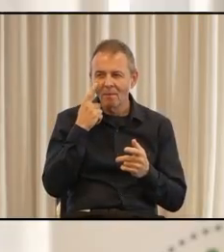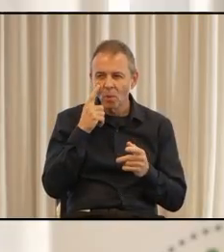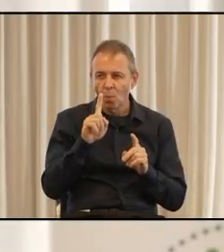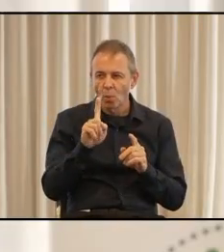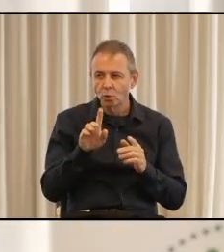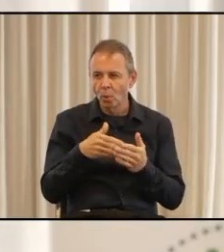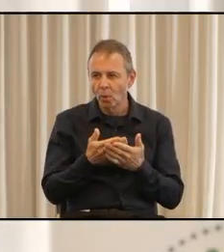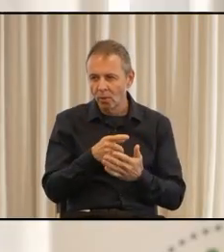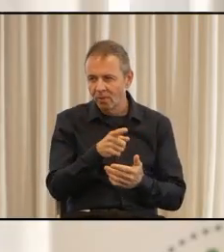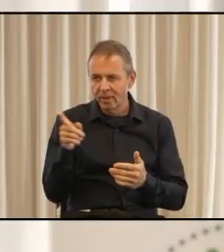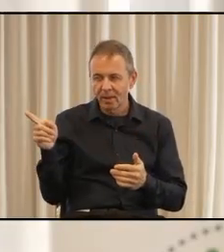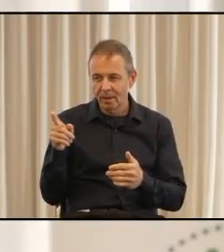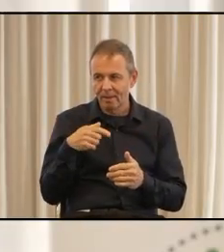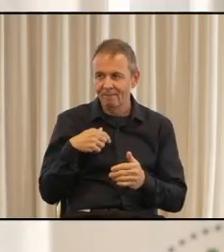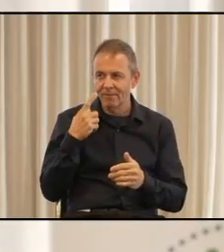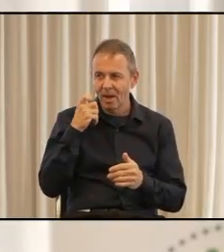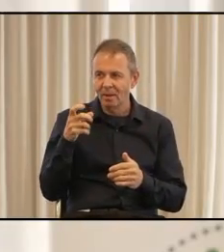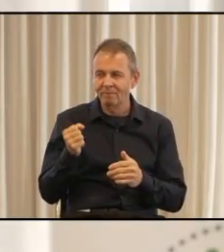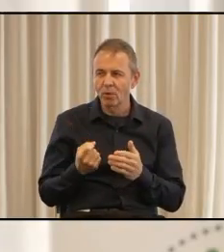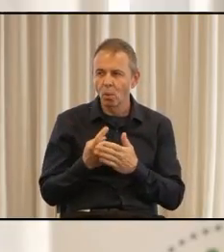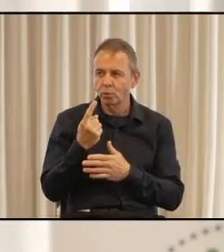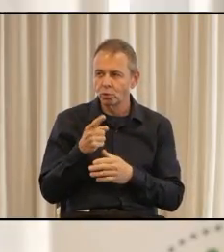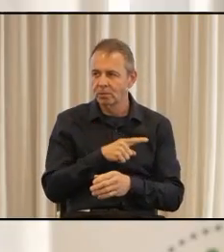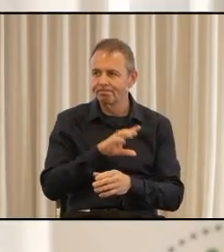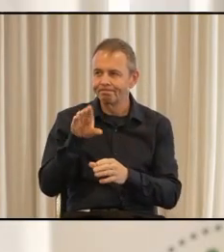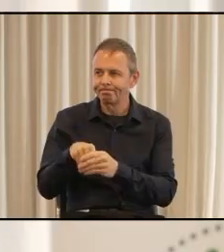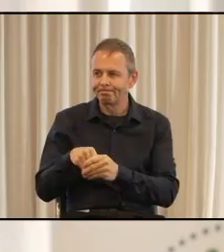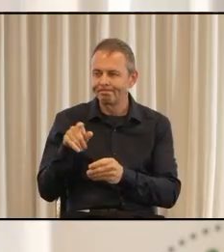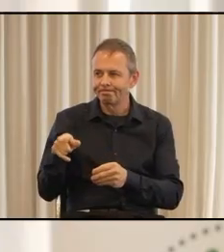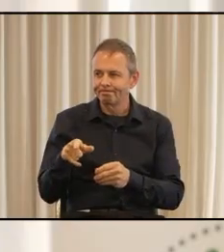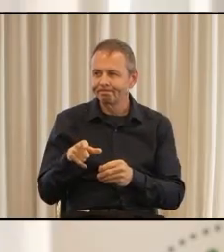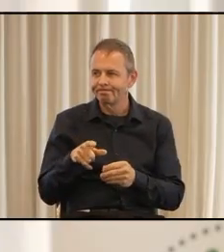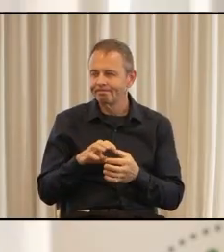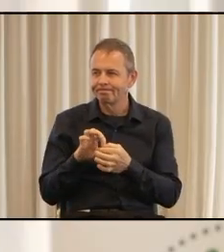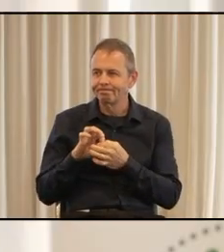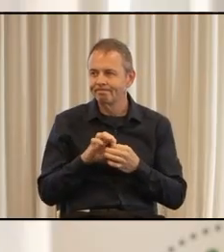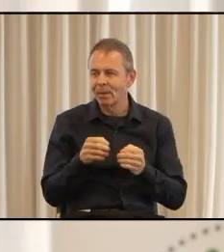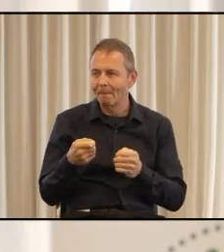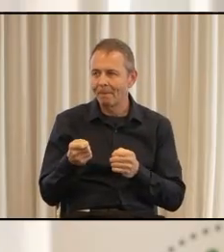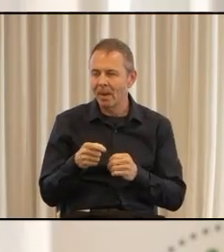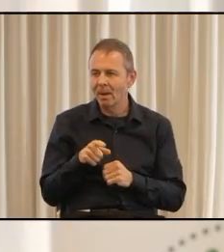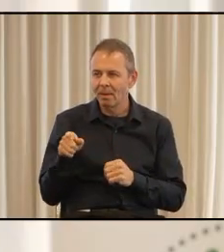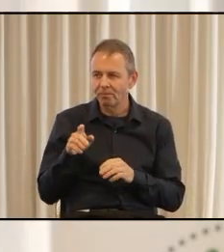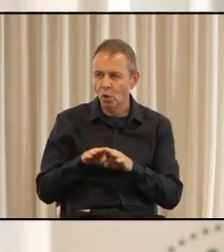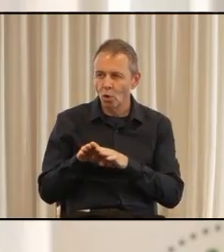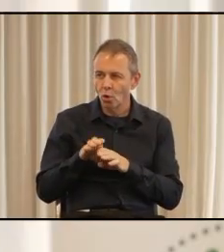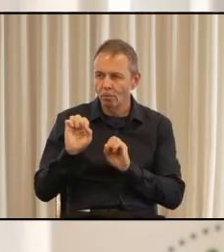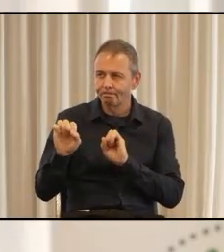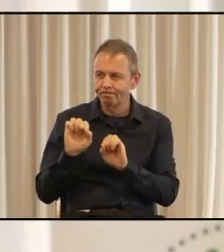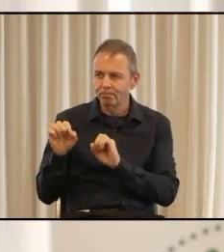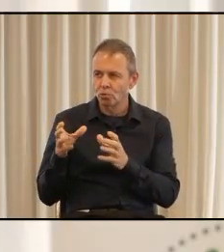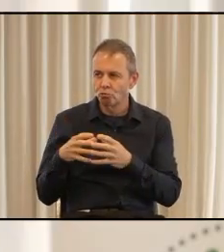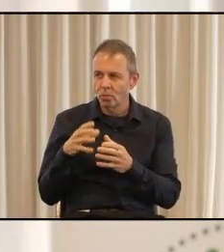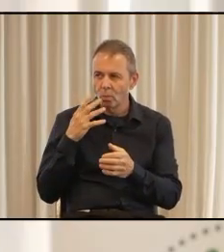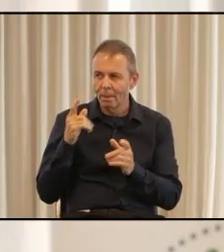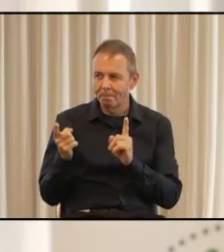we discovered there was opportunities for him to contribute as a member where he could learn what the group does, when it